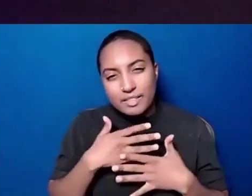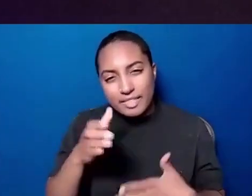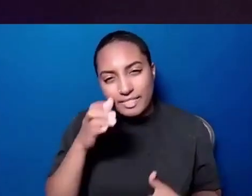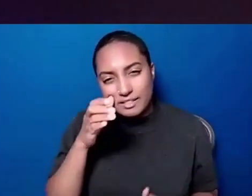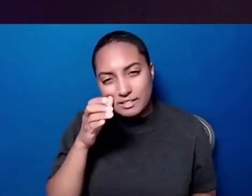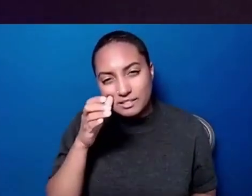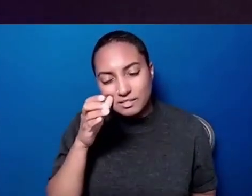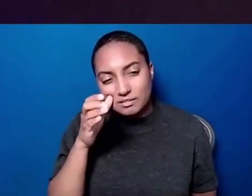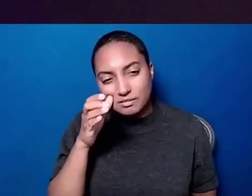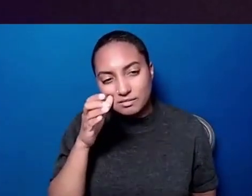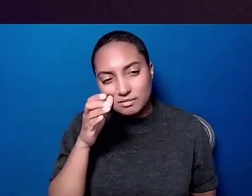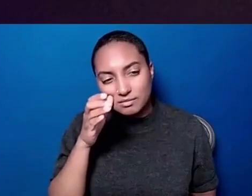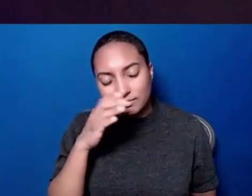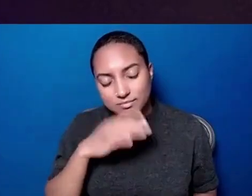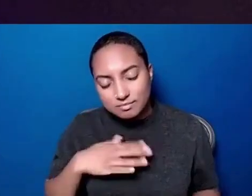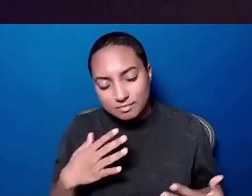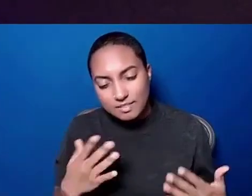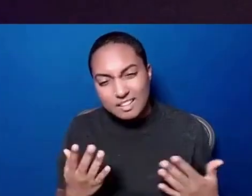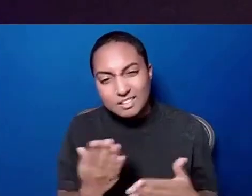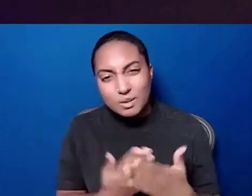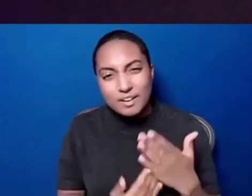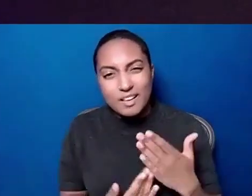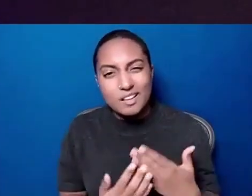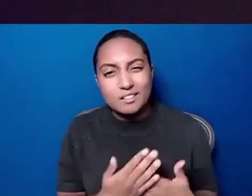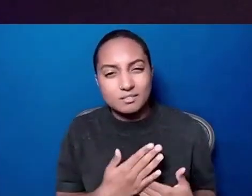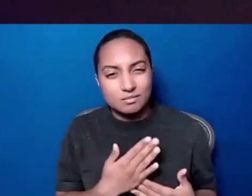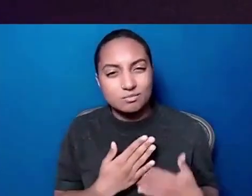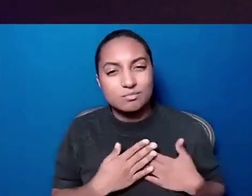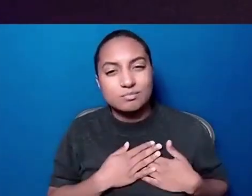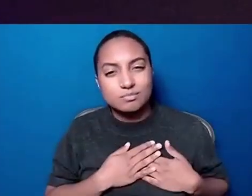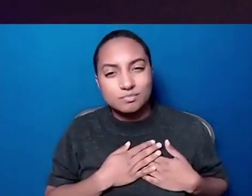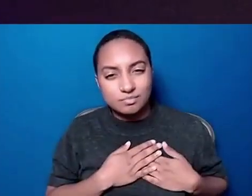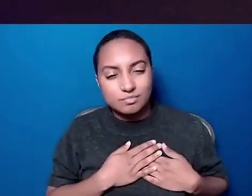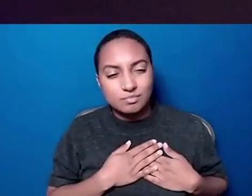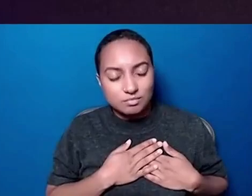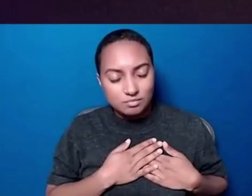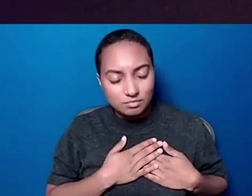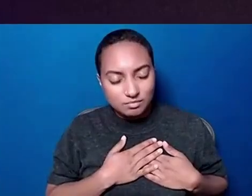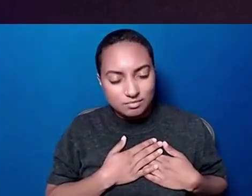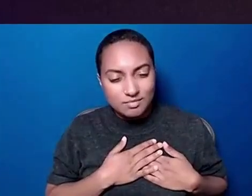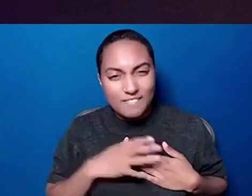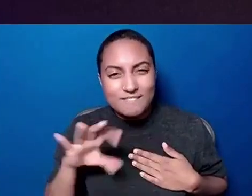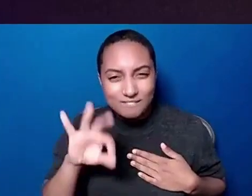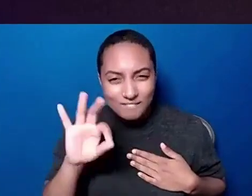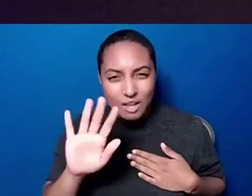Place your hand there and feel. Find your heart, family.